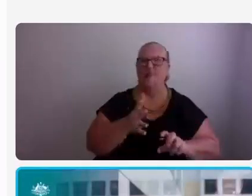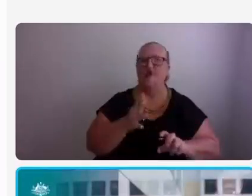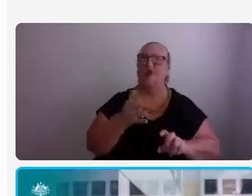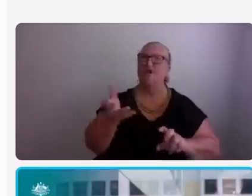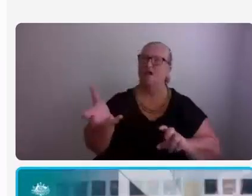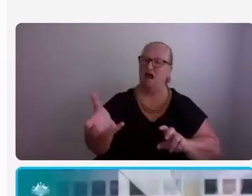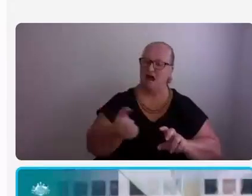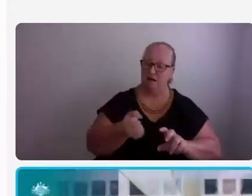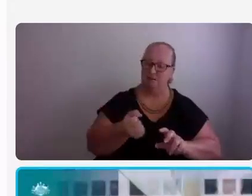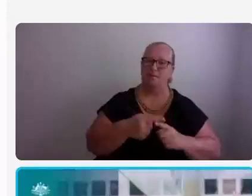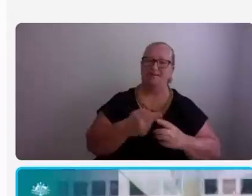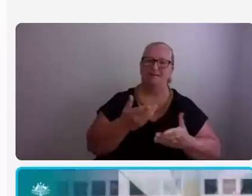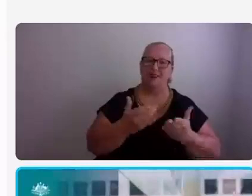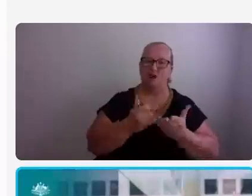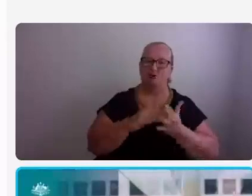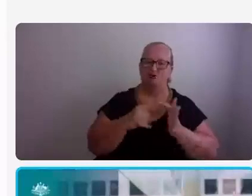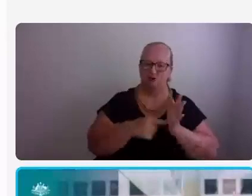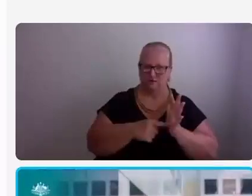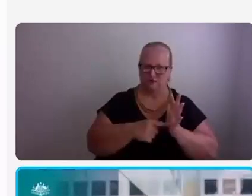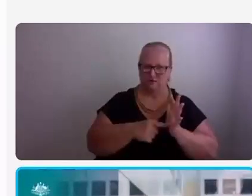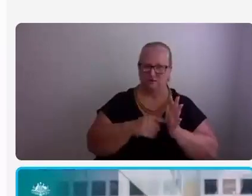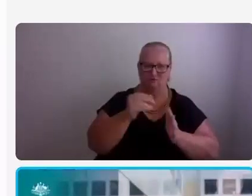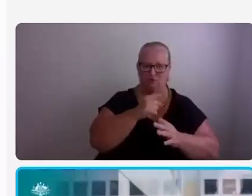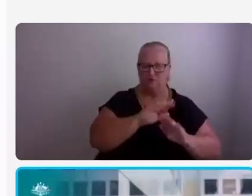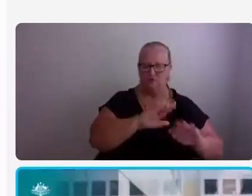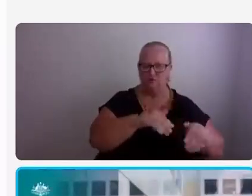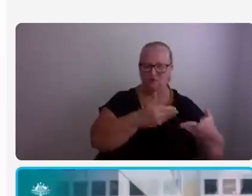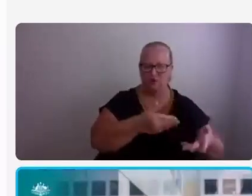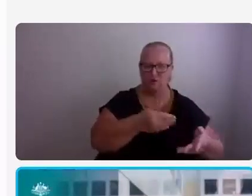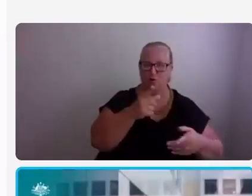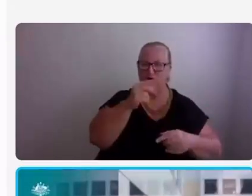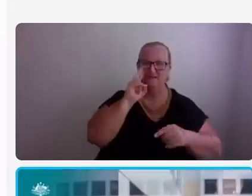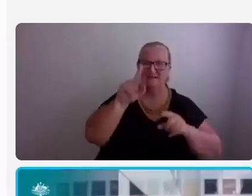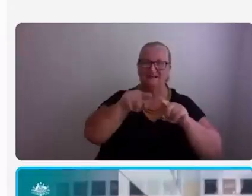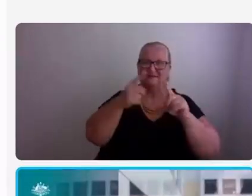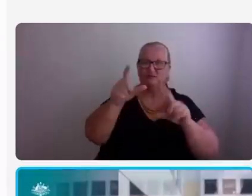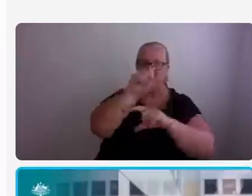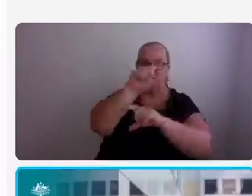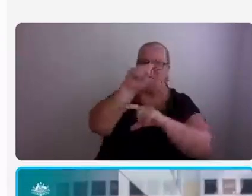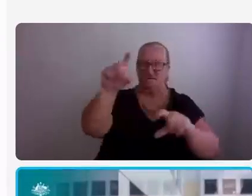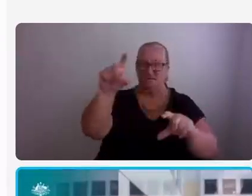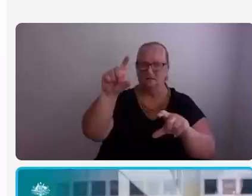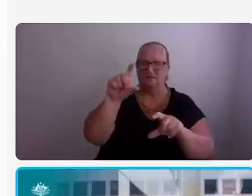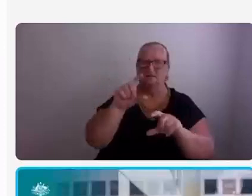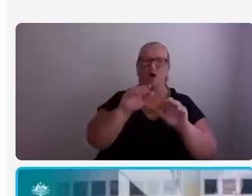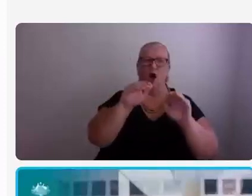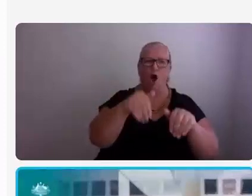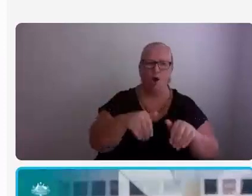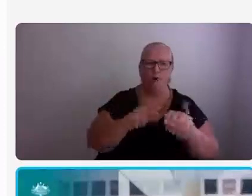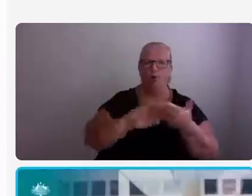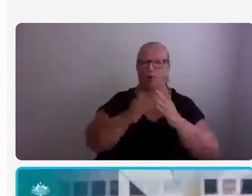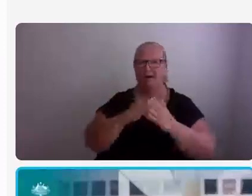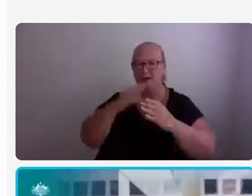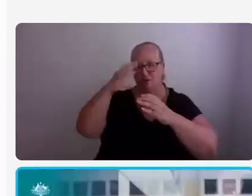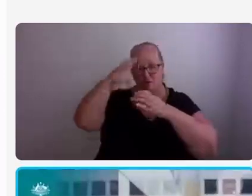and balance sheet at the provider level, and as you can see, it is segmented into residential, home, community,